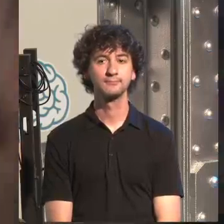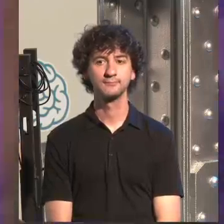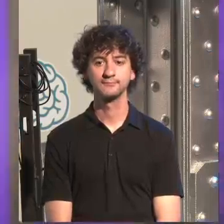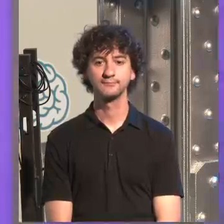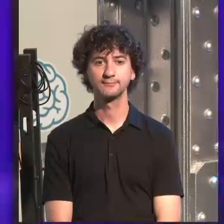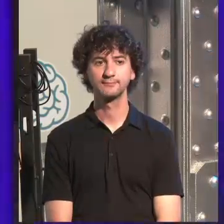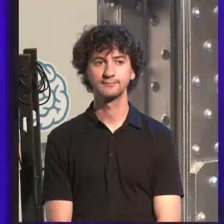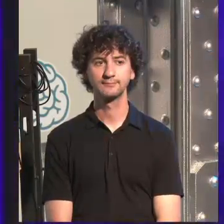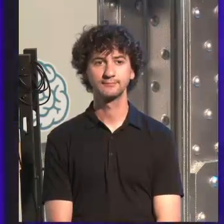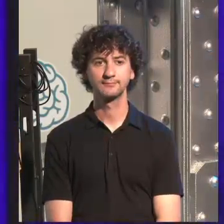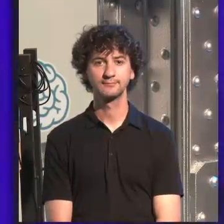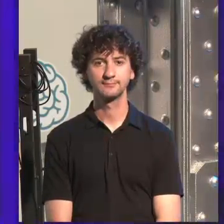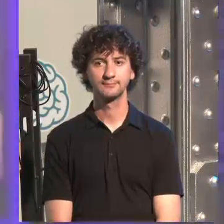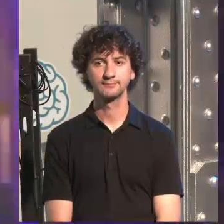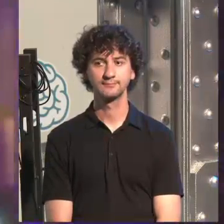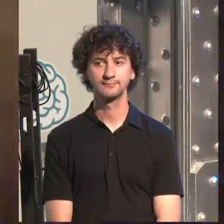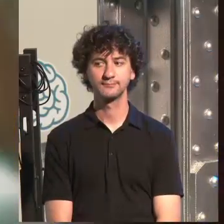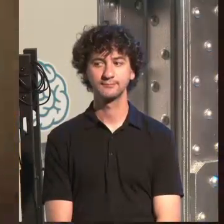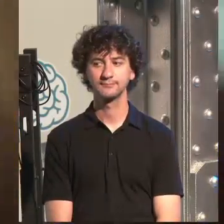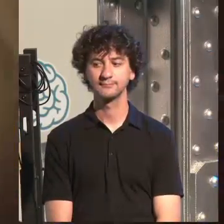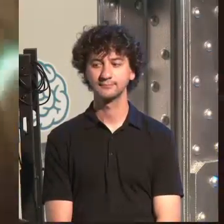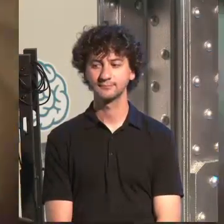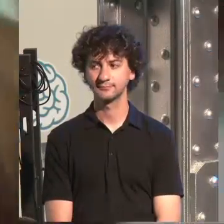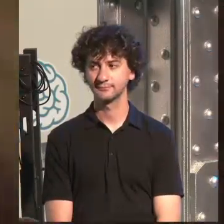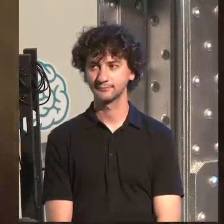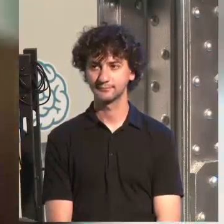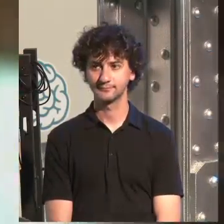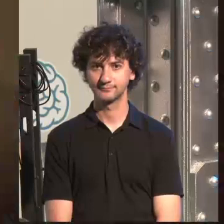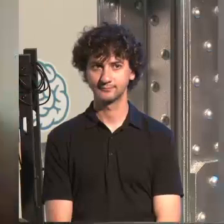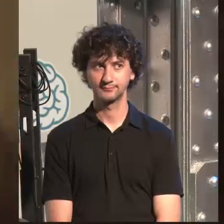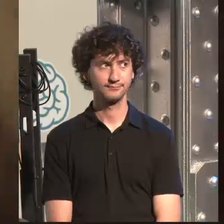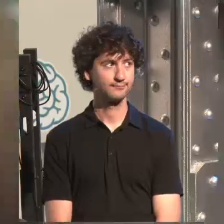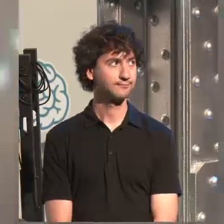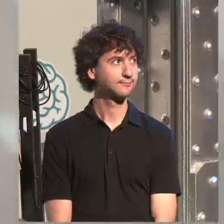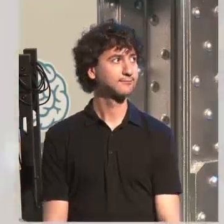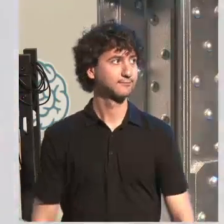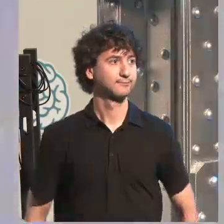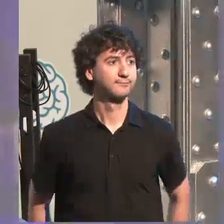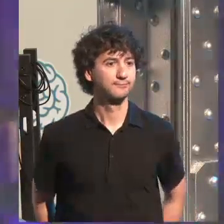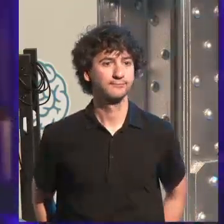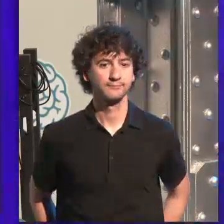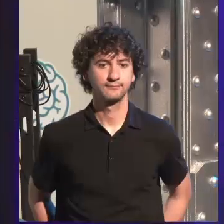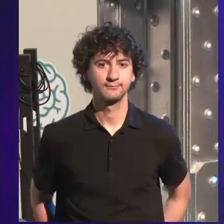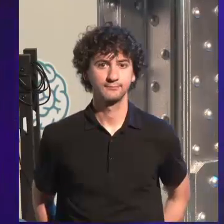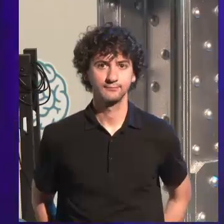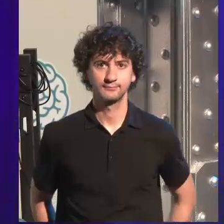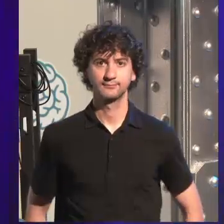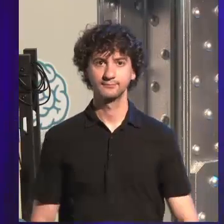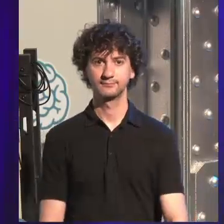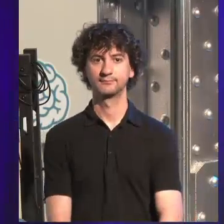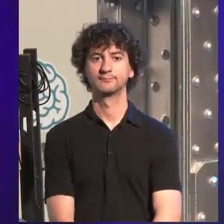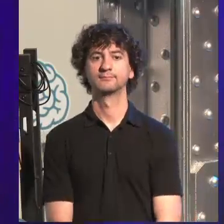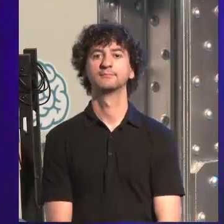simultaneously through all of our sensory systems in the form of energy, sensory systems, and then it explodes into this